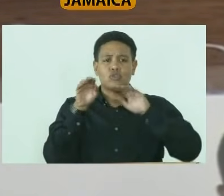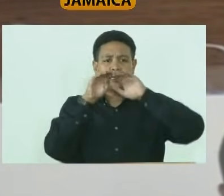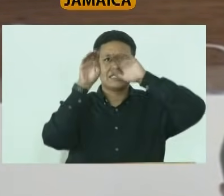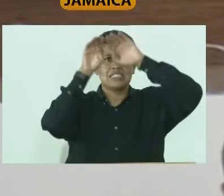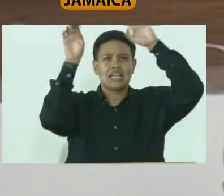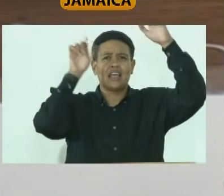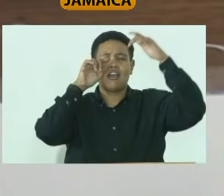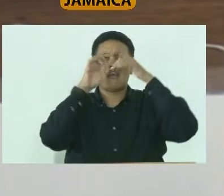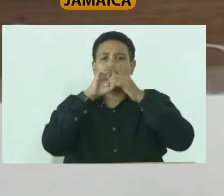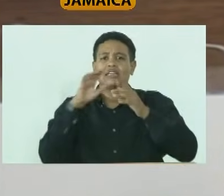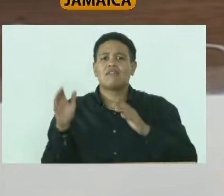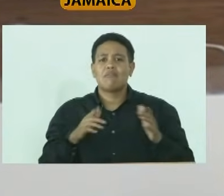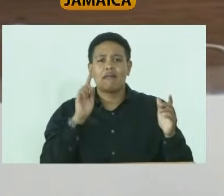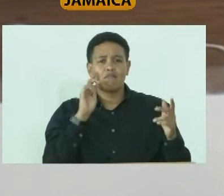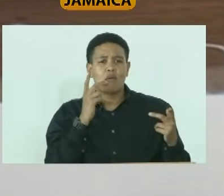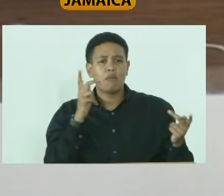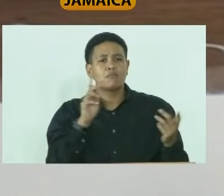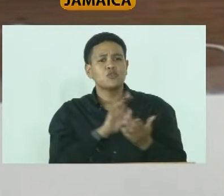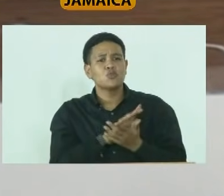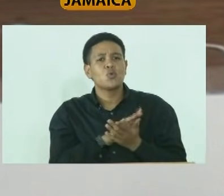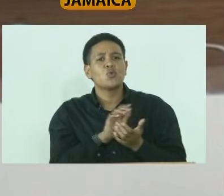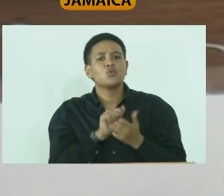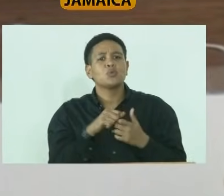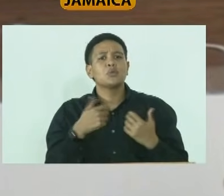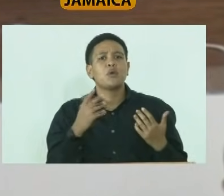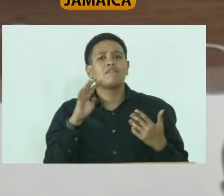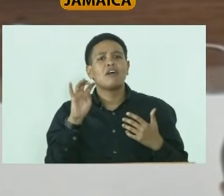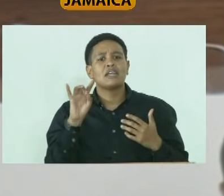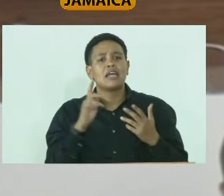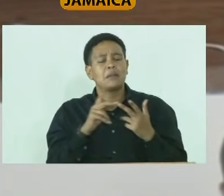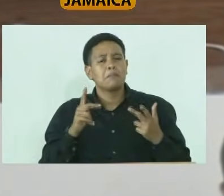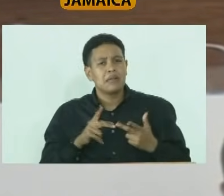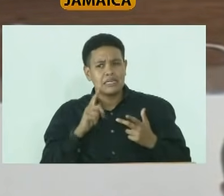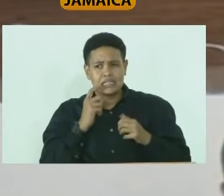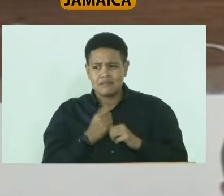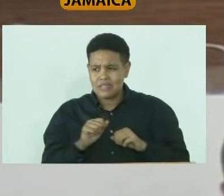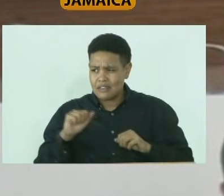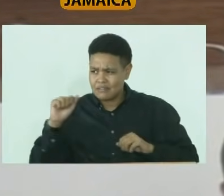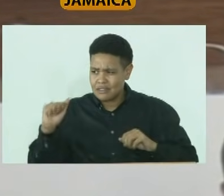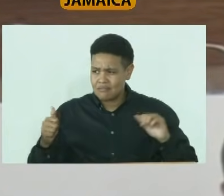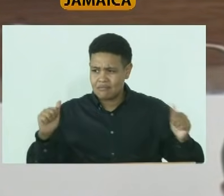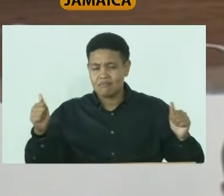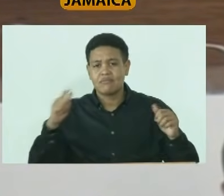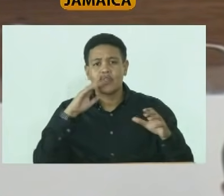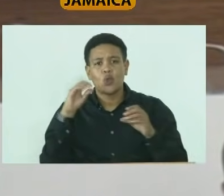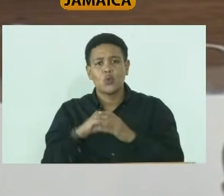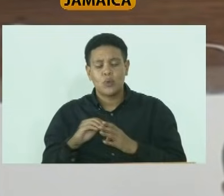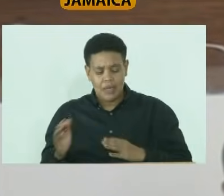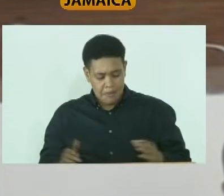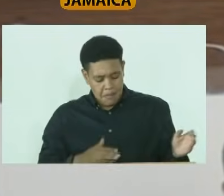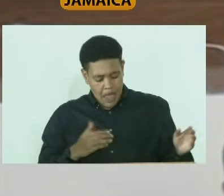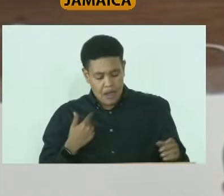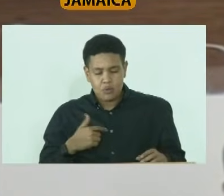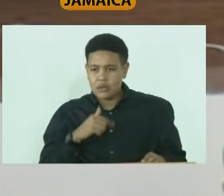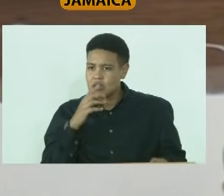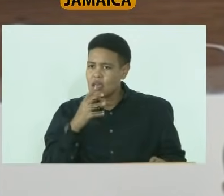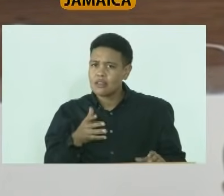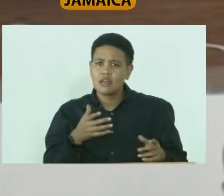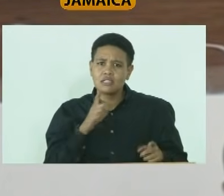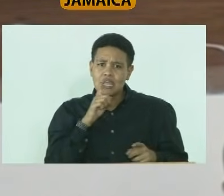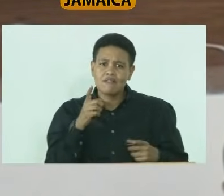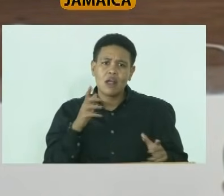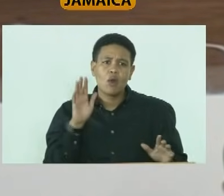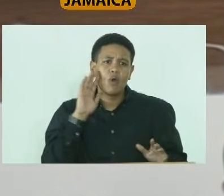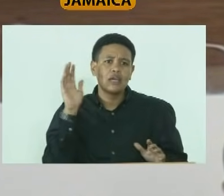plan for the public schools, with 48 places of safety also included in the plan. We are no longer going to allow